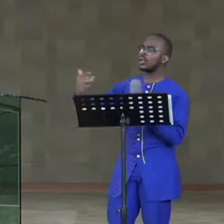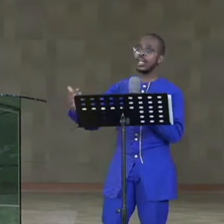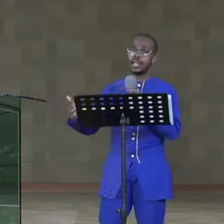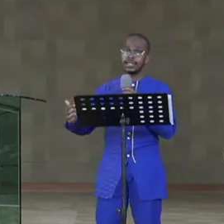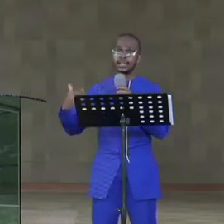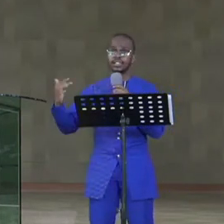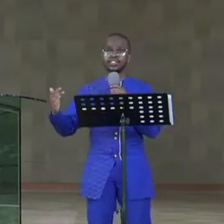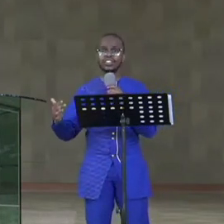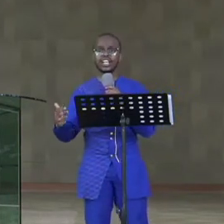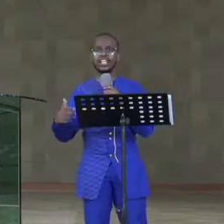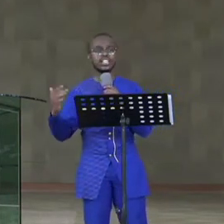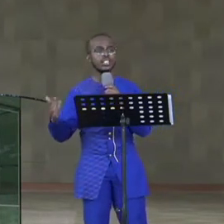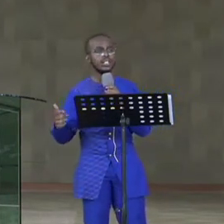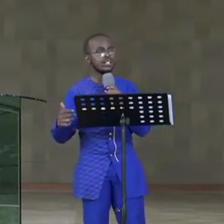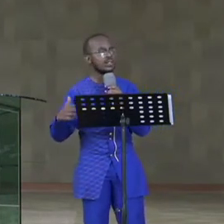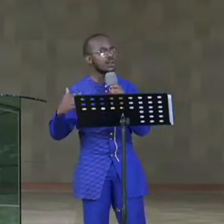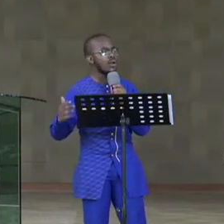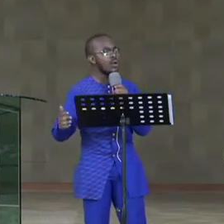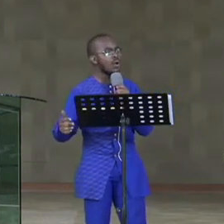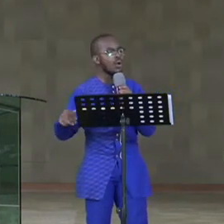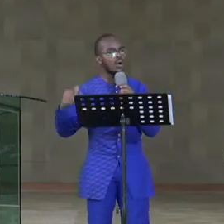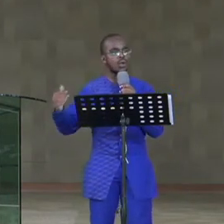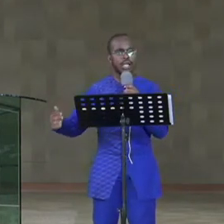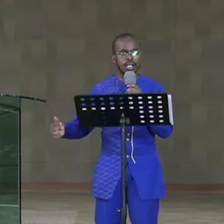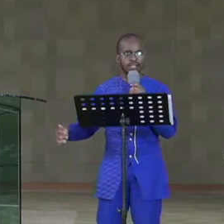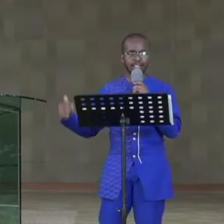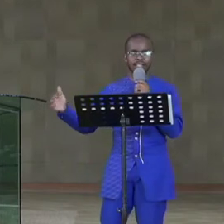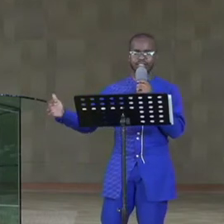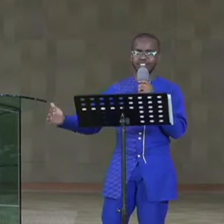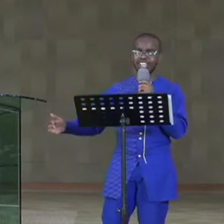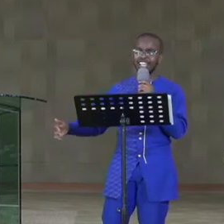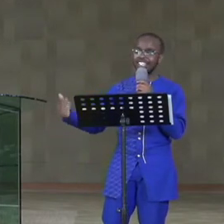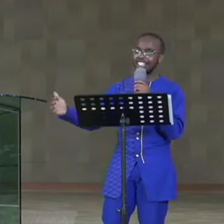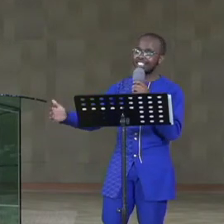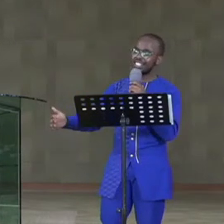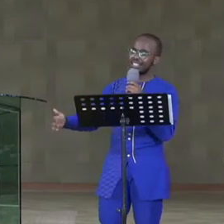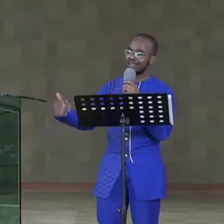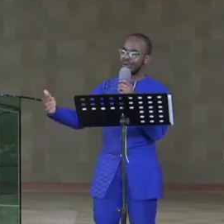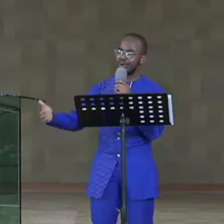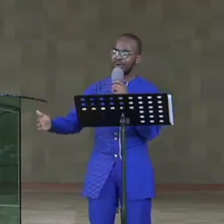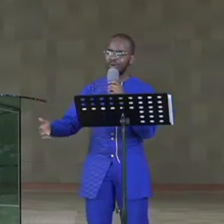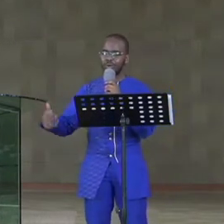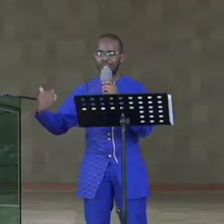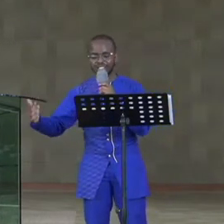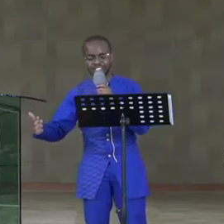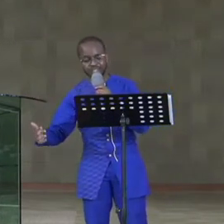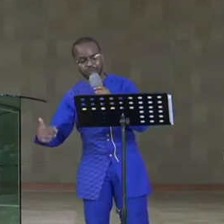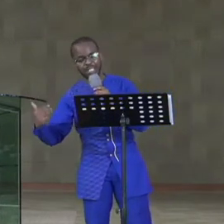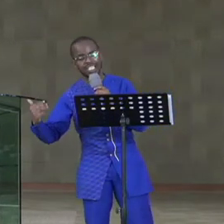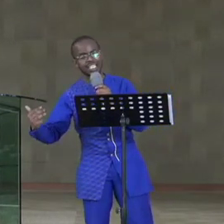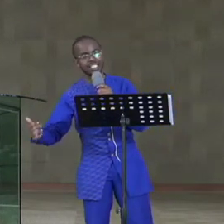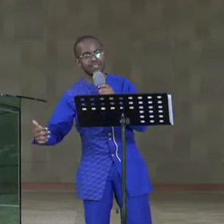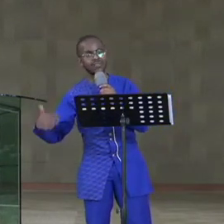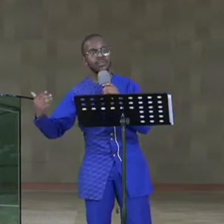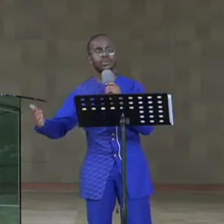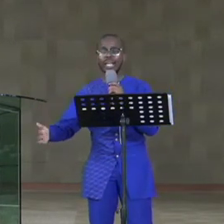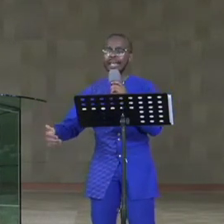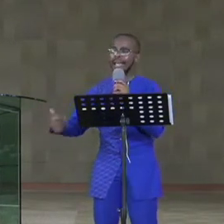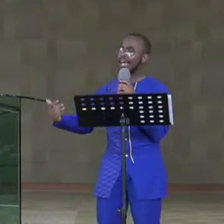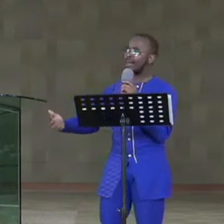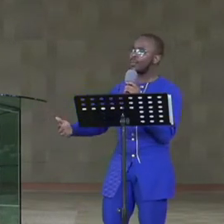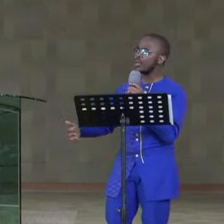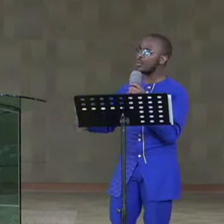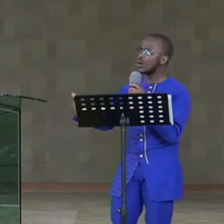appear. Oh, the sunshine in the soul, blessed sunshine in the soul, when the peaceful,